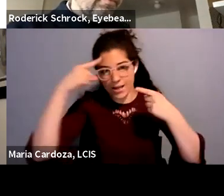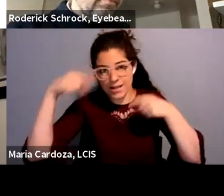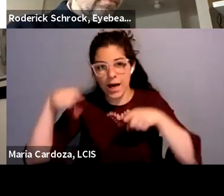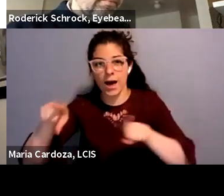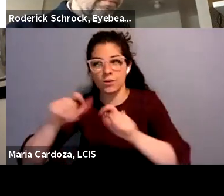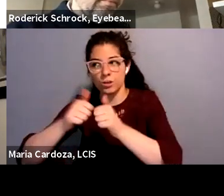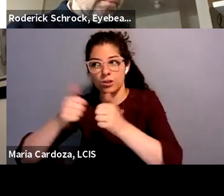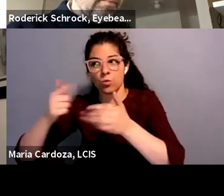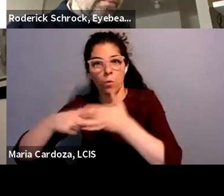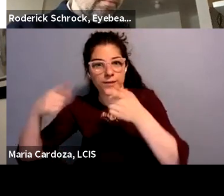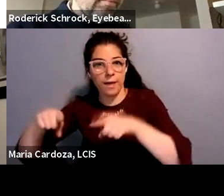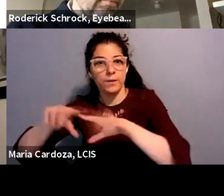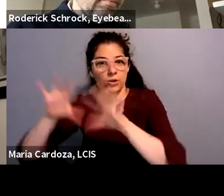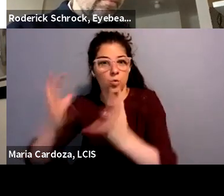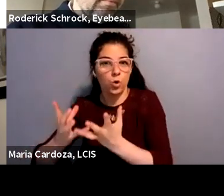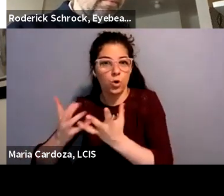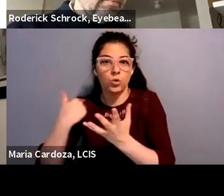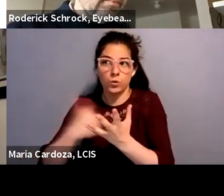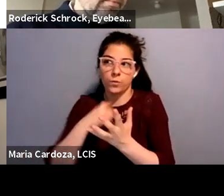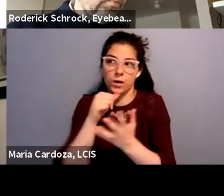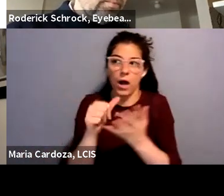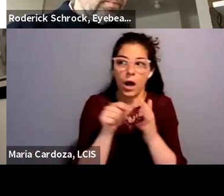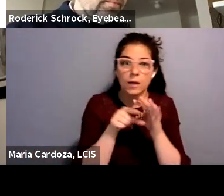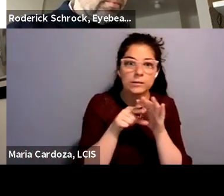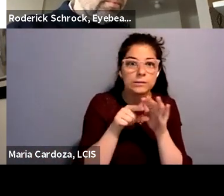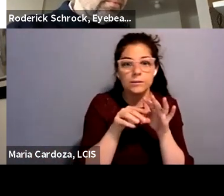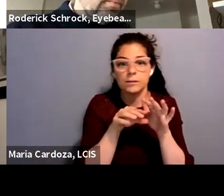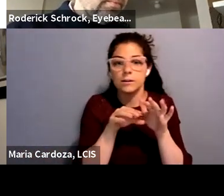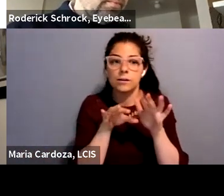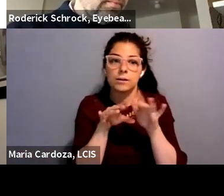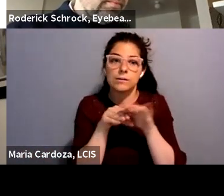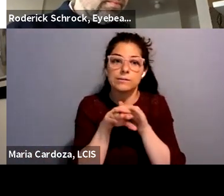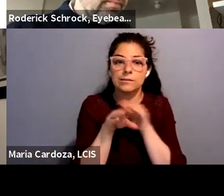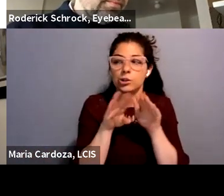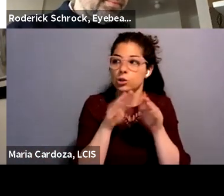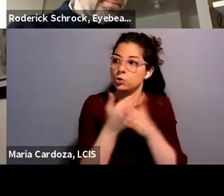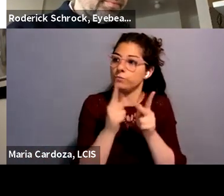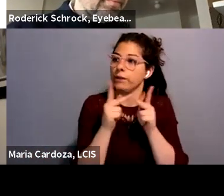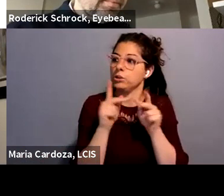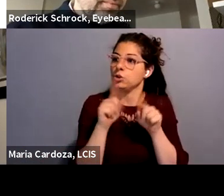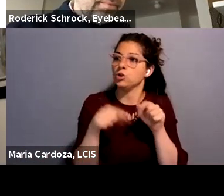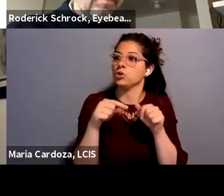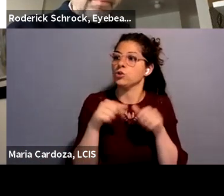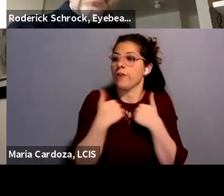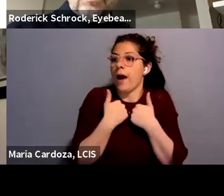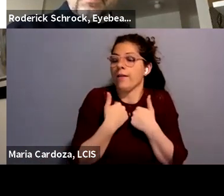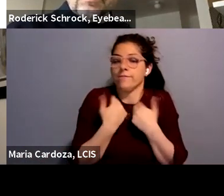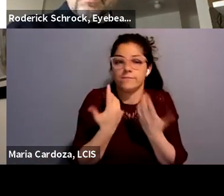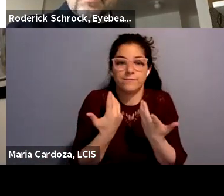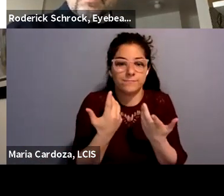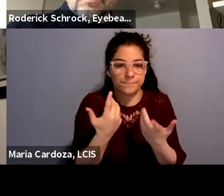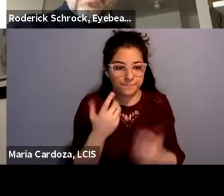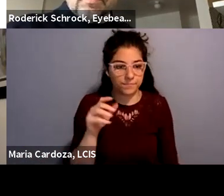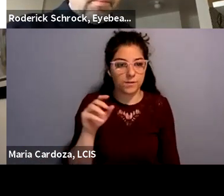happening and that we weren't creeping into a new space that we couldn't survive in just as a response. Right. I want to